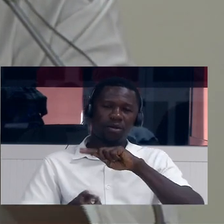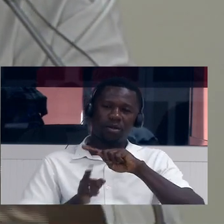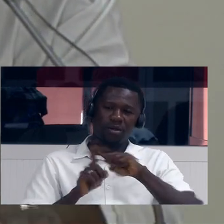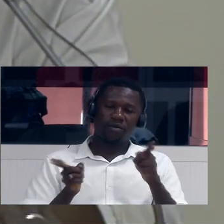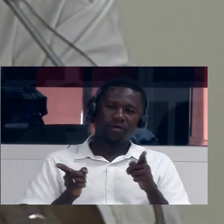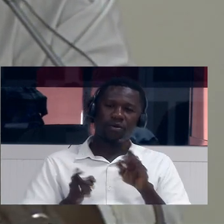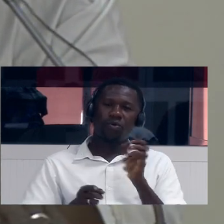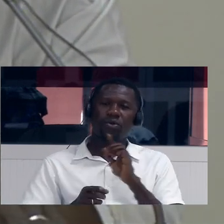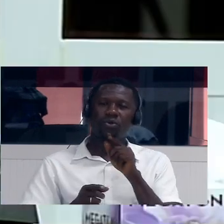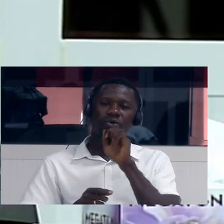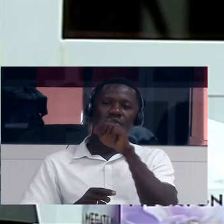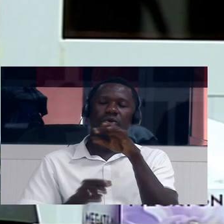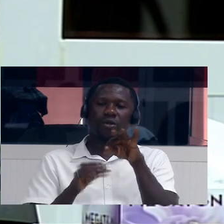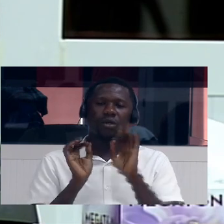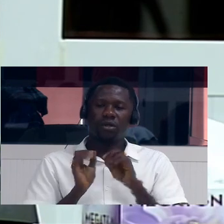What is your take on that?